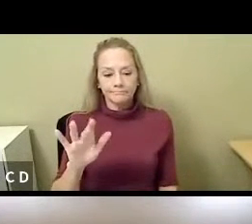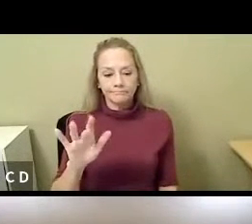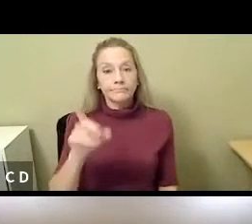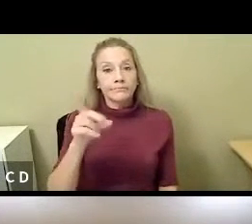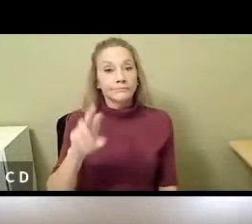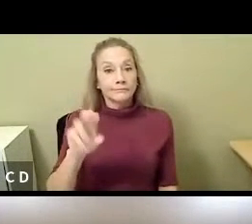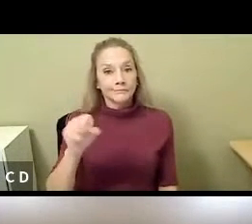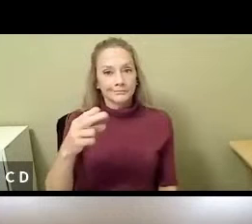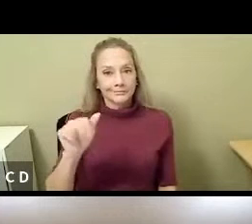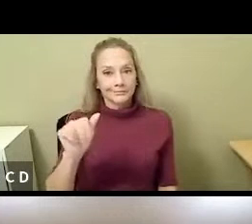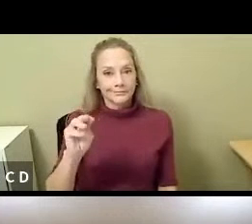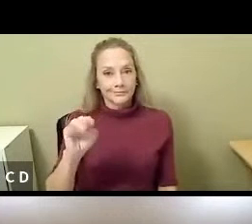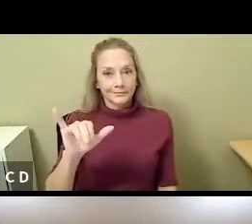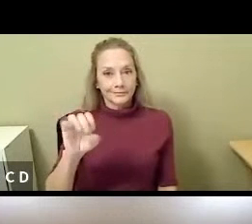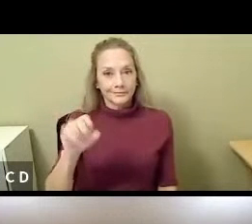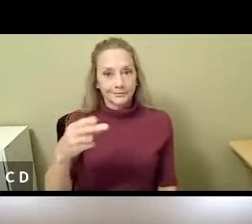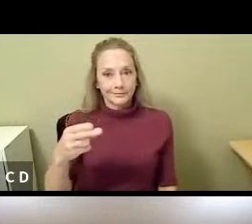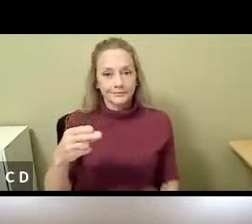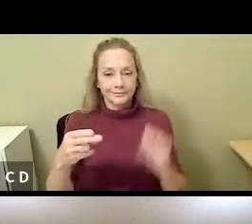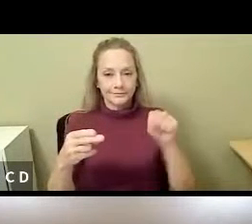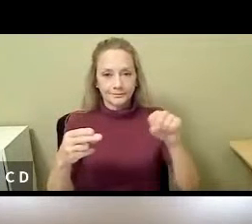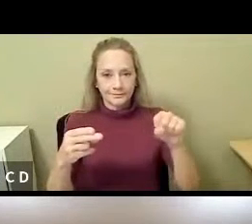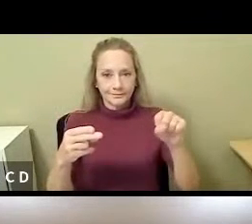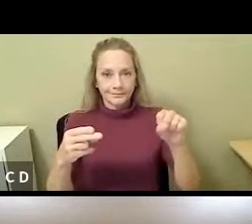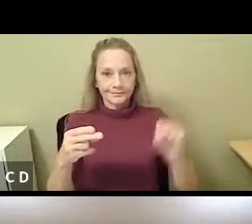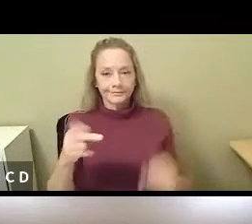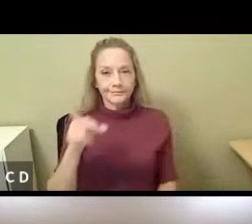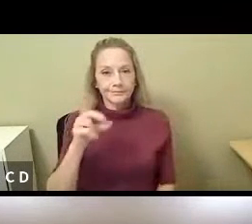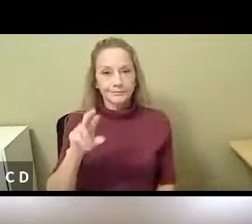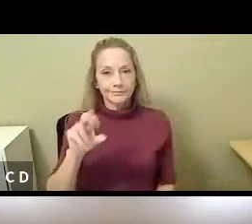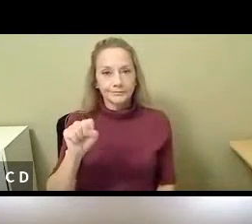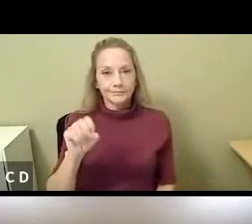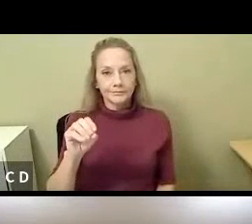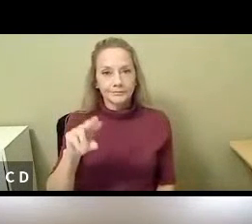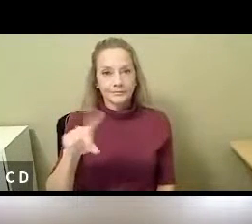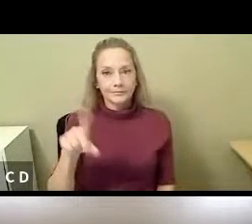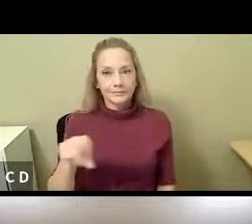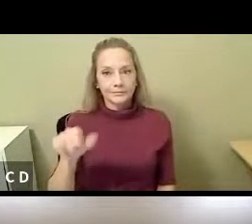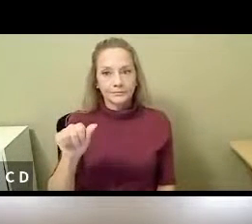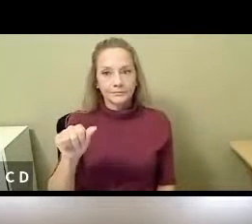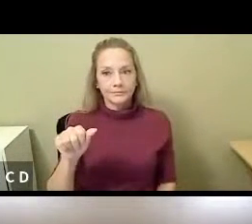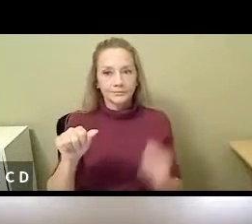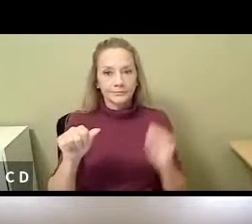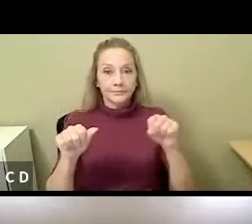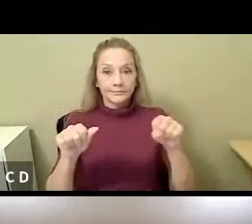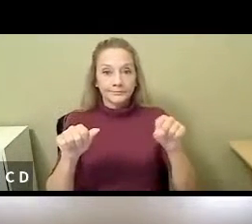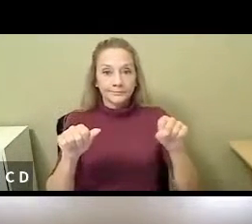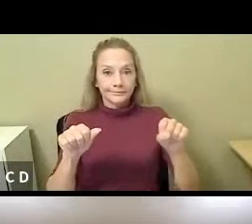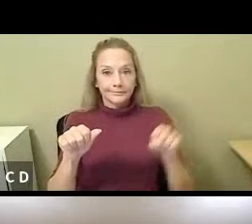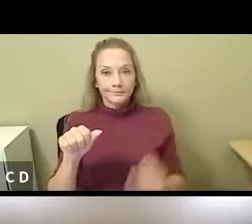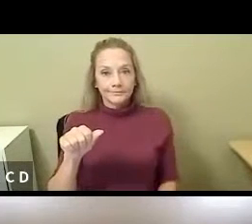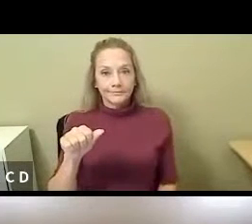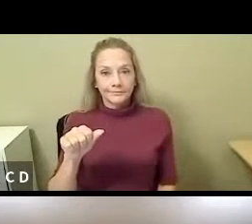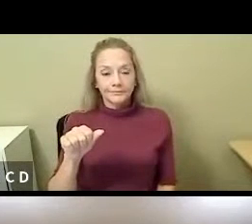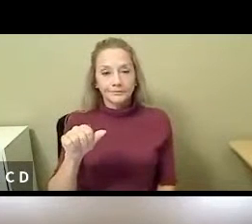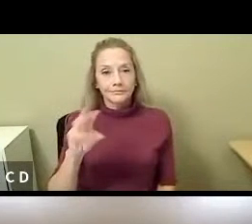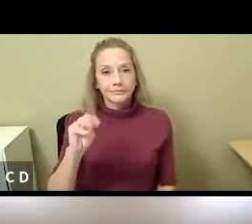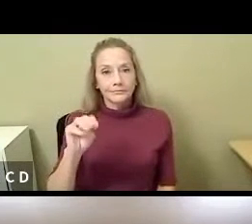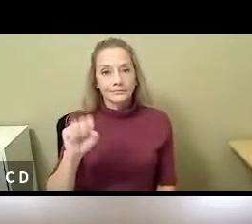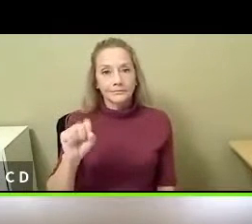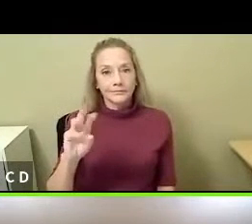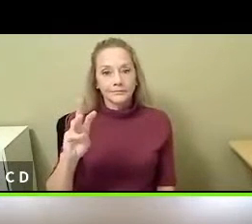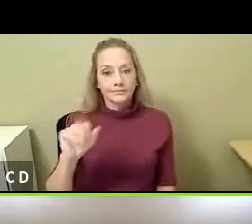Dr. Shamia? Yes. Dr. Sousa? Yes. Ms.